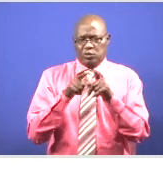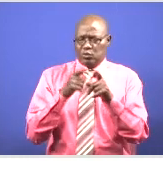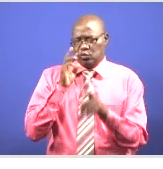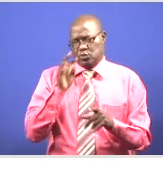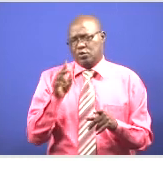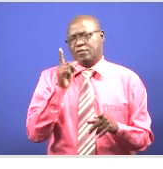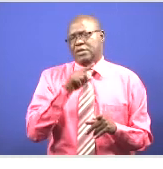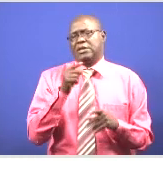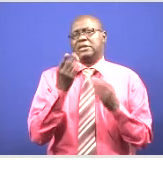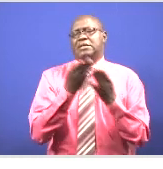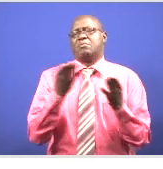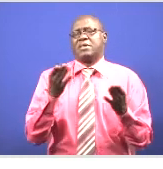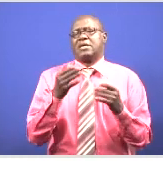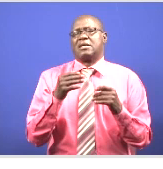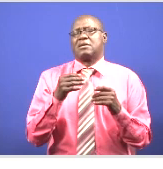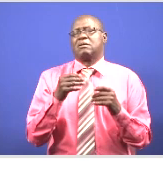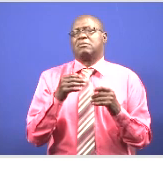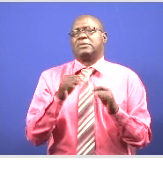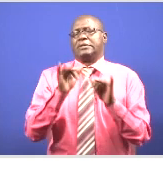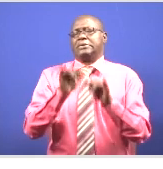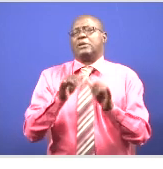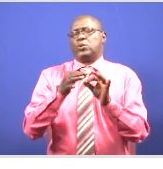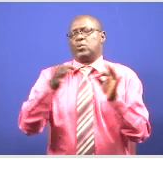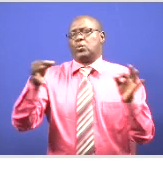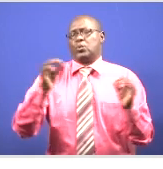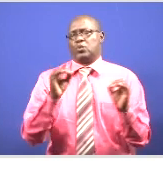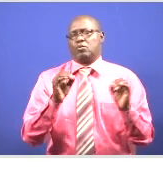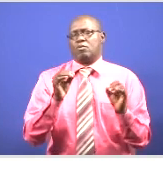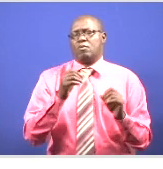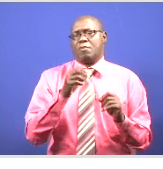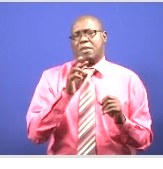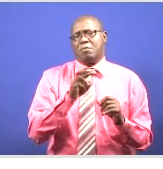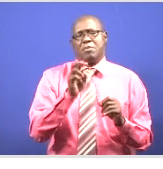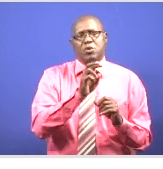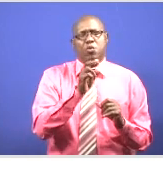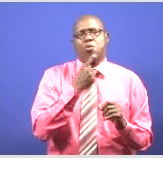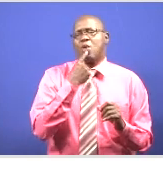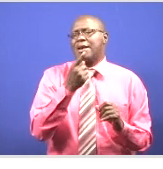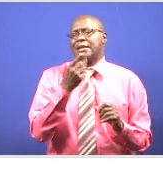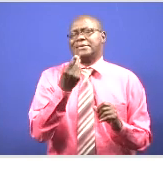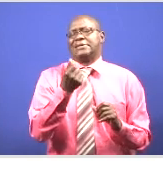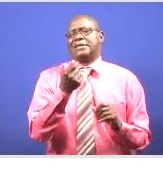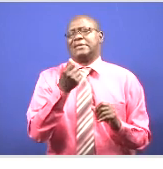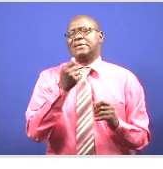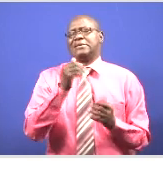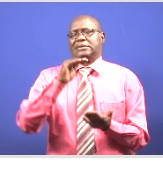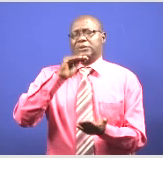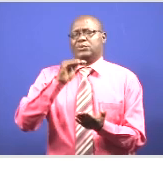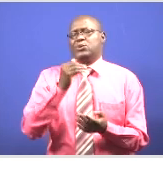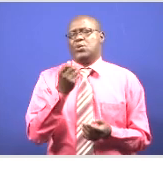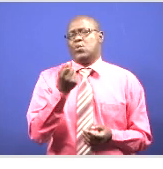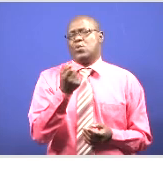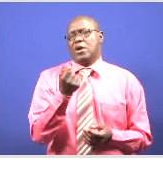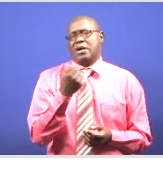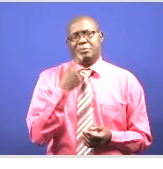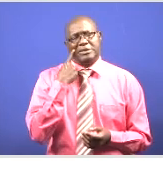it was not something that lasted. I looked for that 100 shillings unga. I never found it. I'm sure, I don't know whether you eat unga or